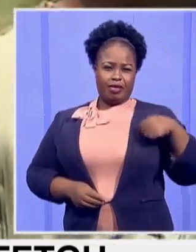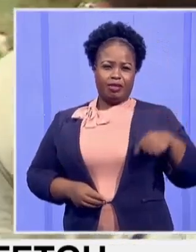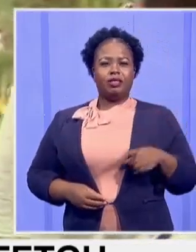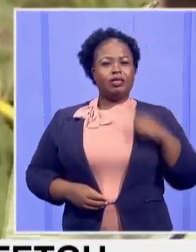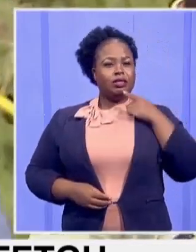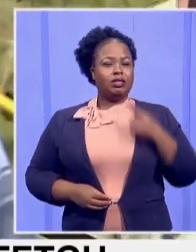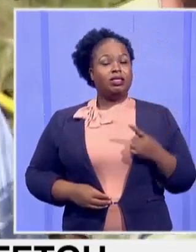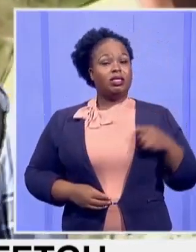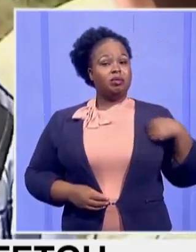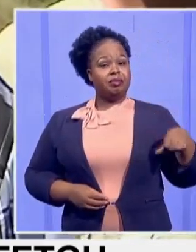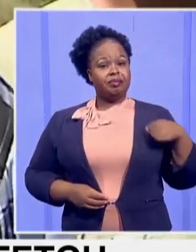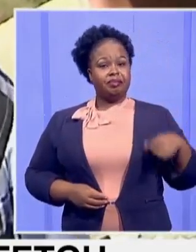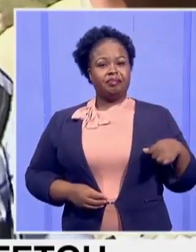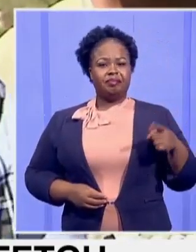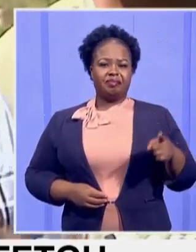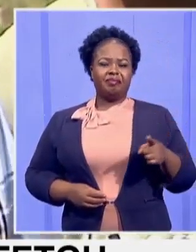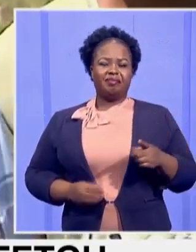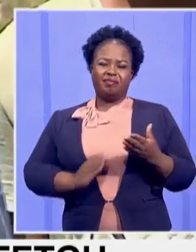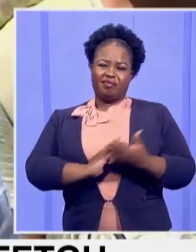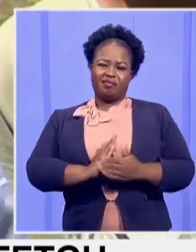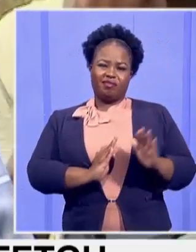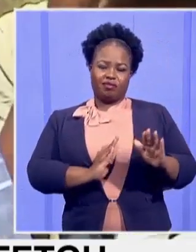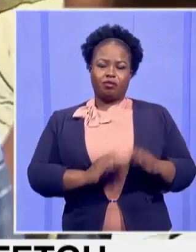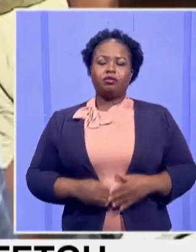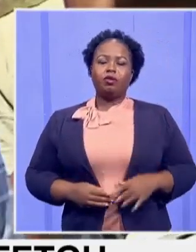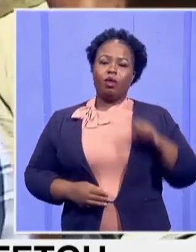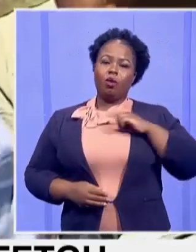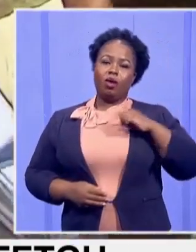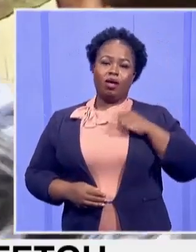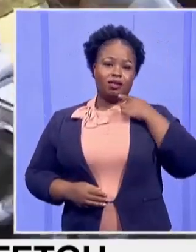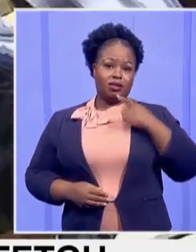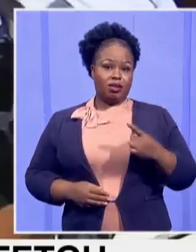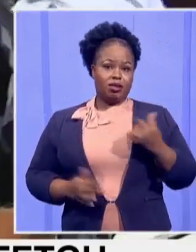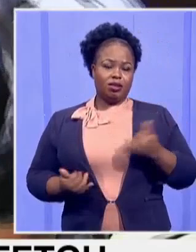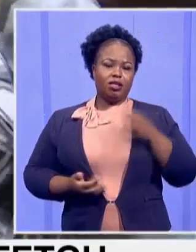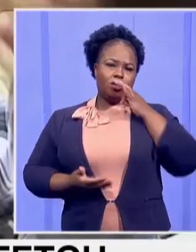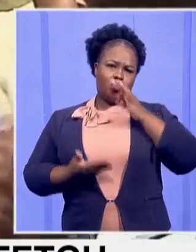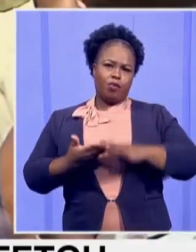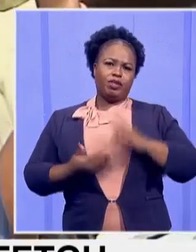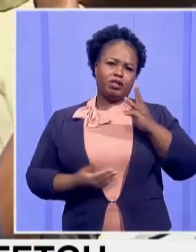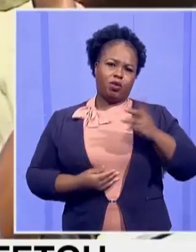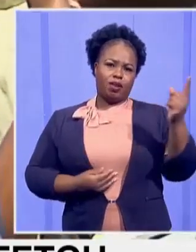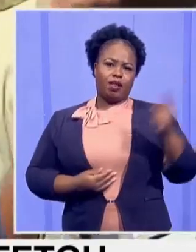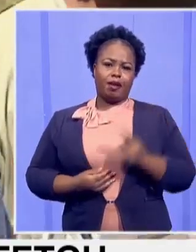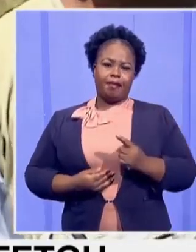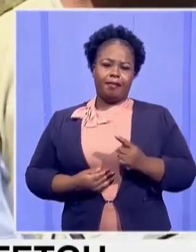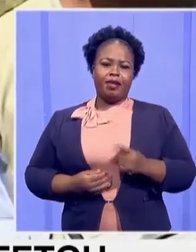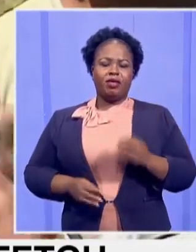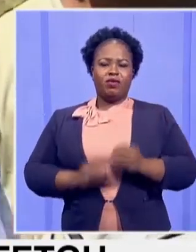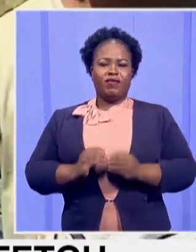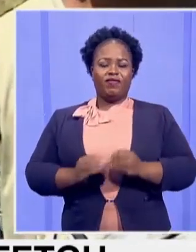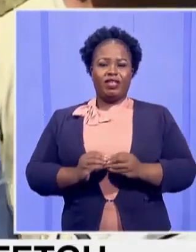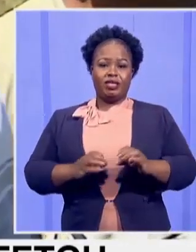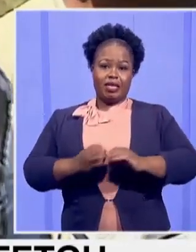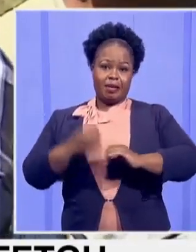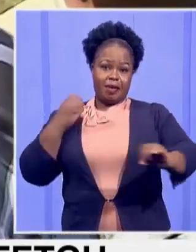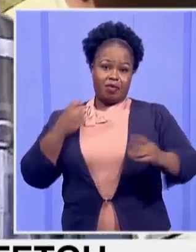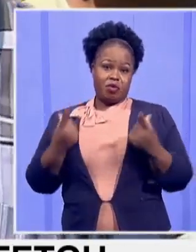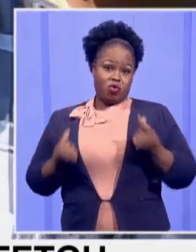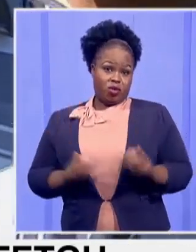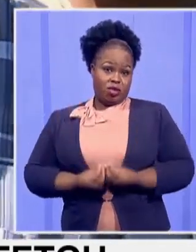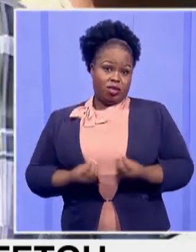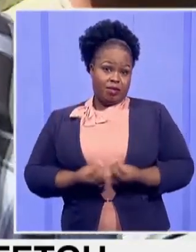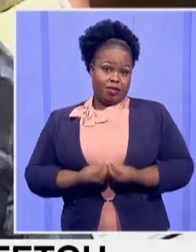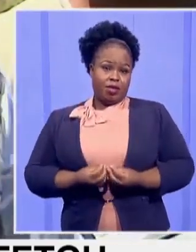complaining about the municipality side, even though there were promises to sort of come and fix the pipe or do something about the